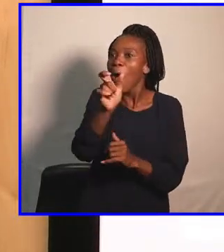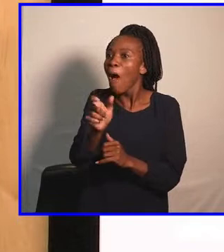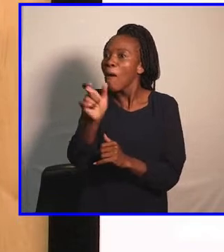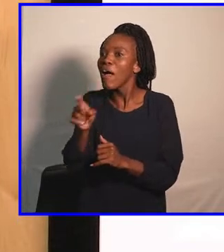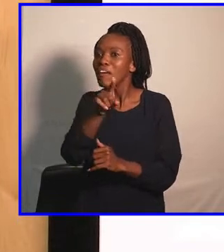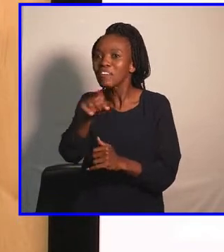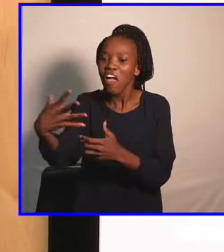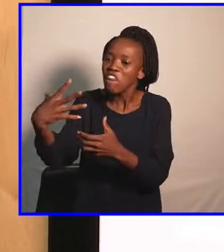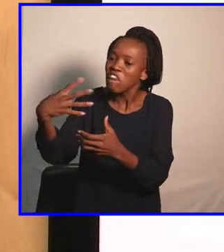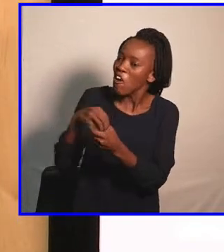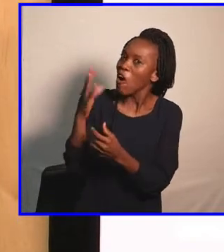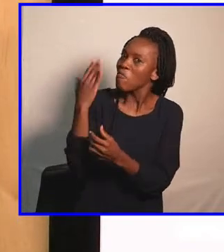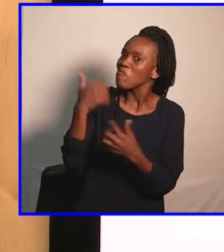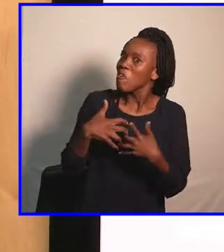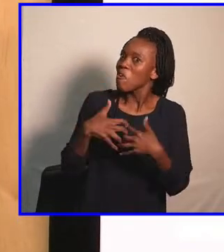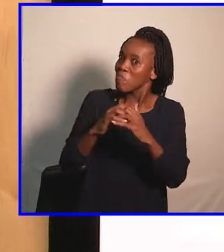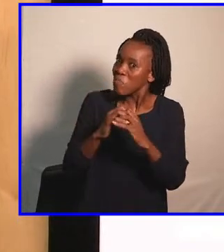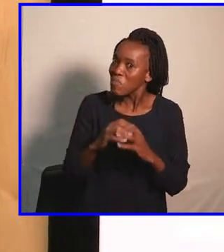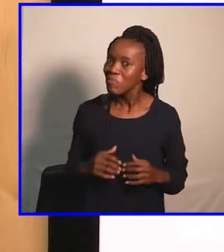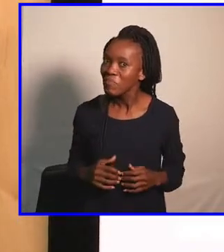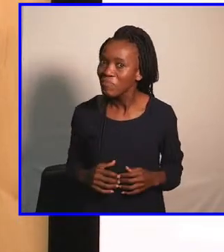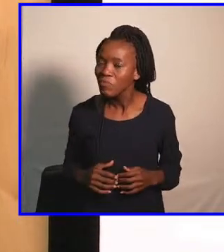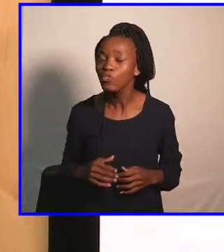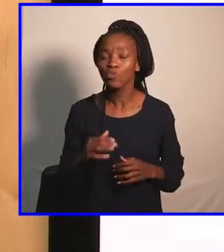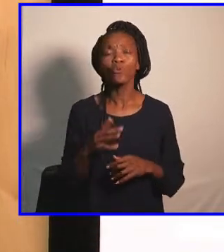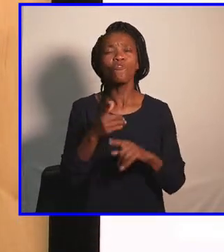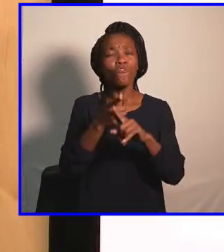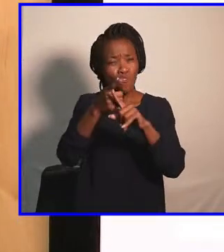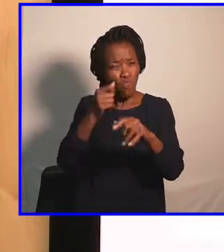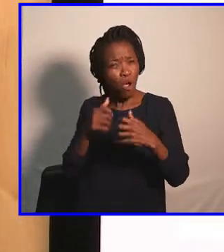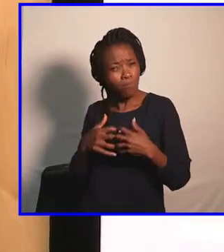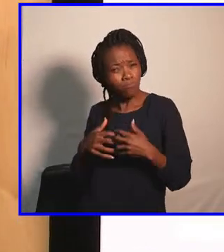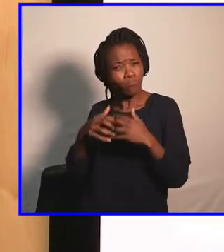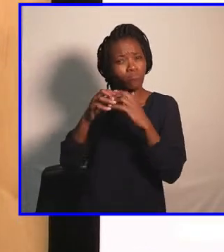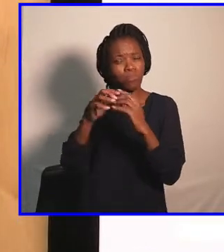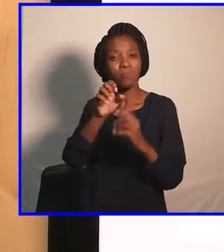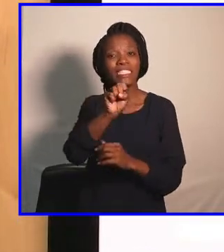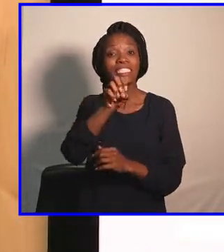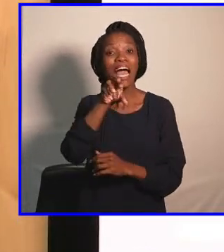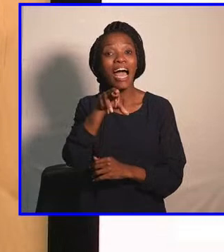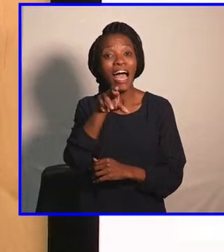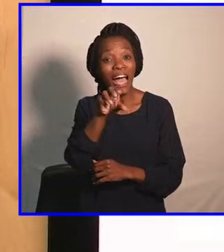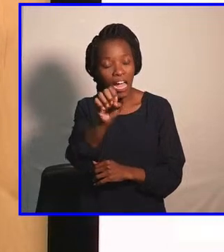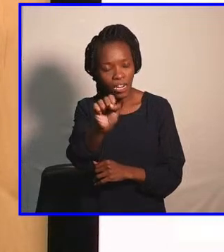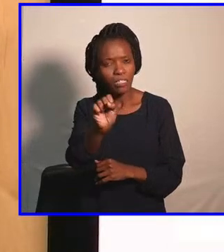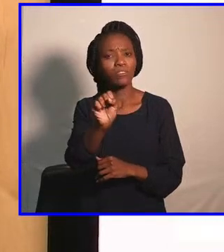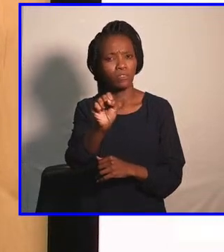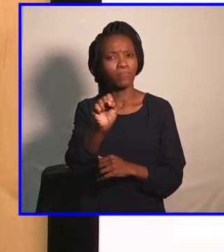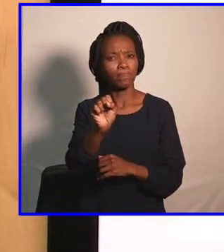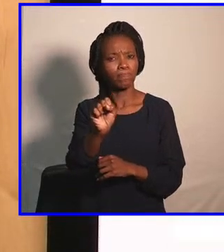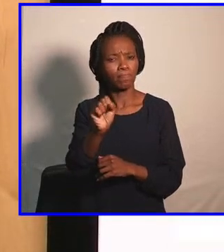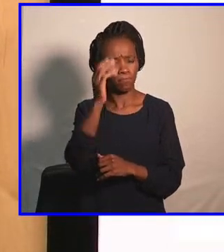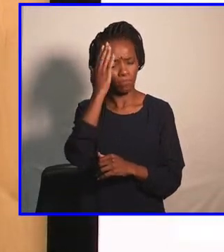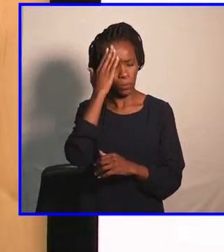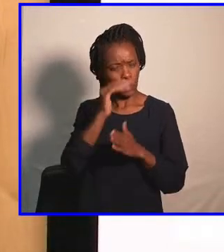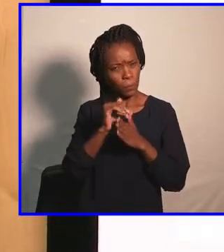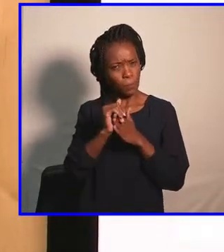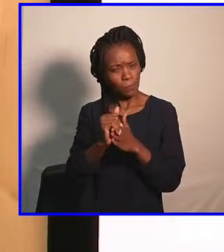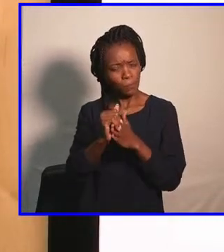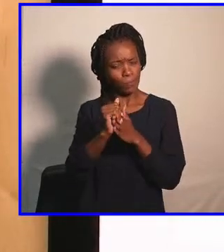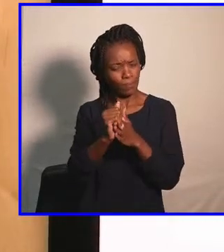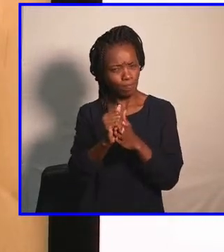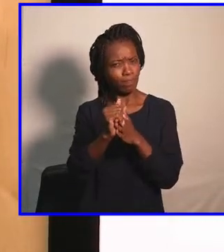played this role. From its inception, SARS has been guided by a strong